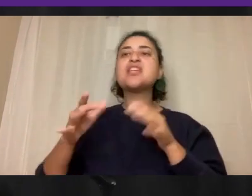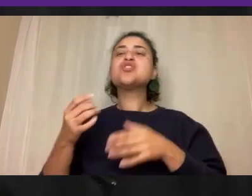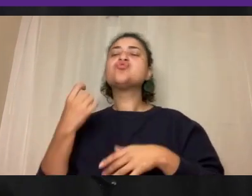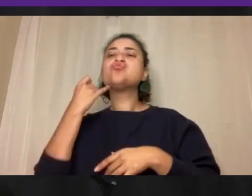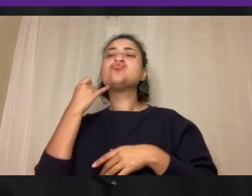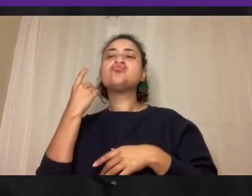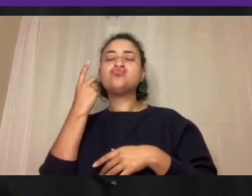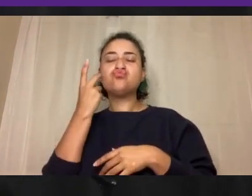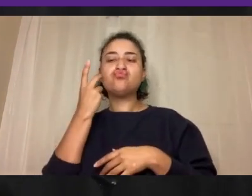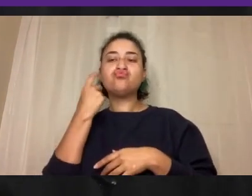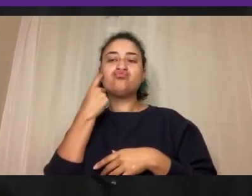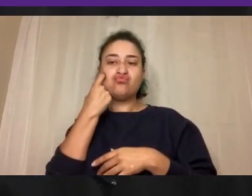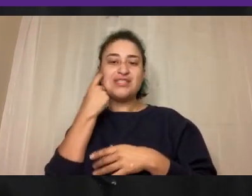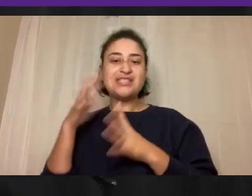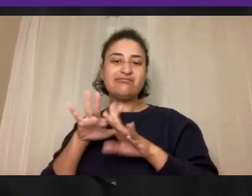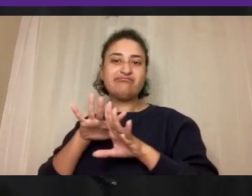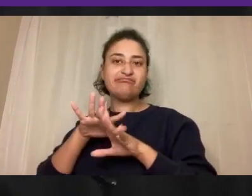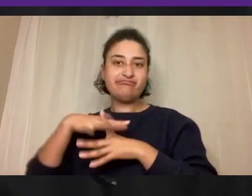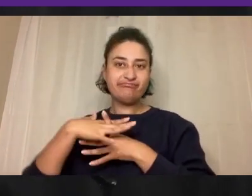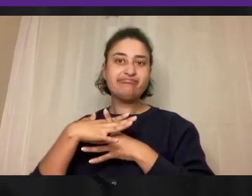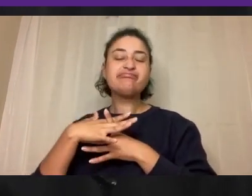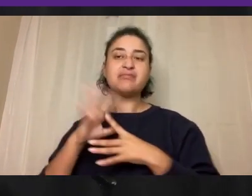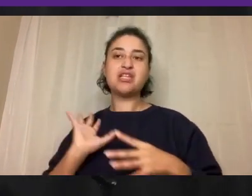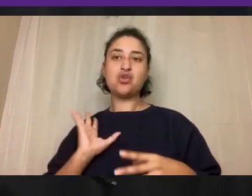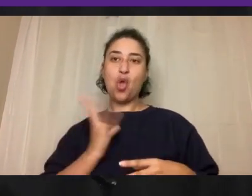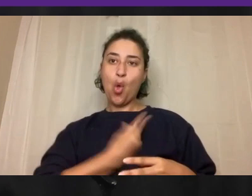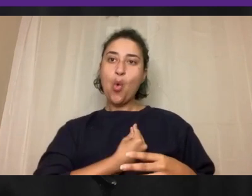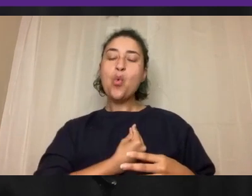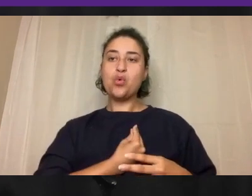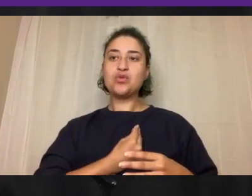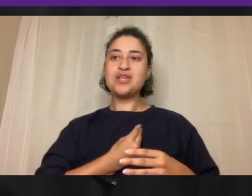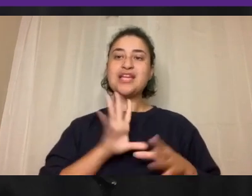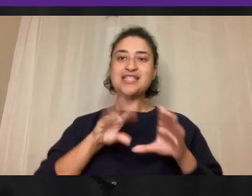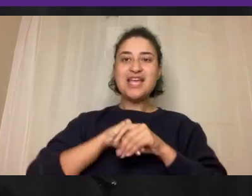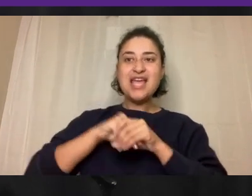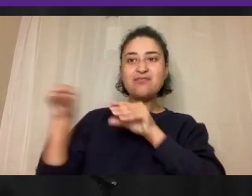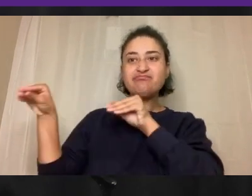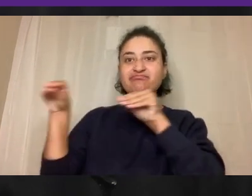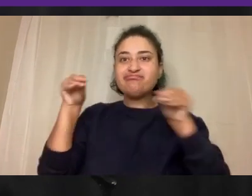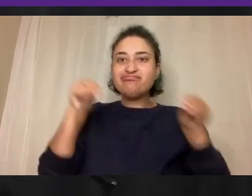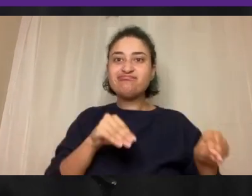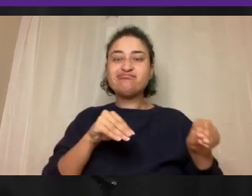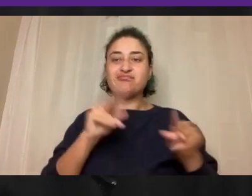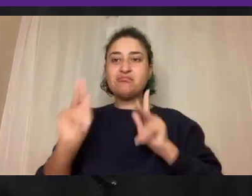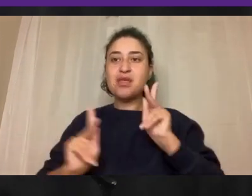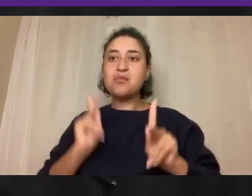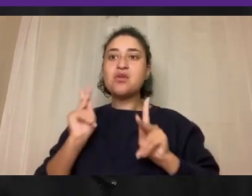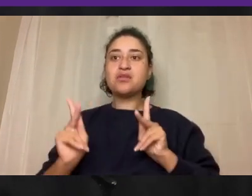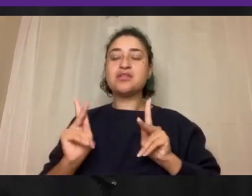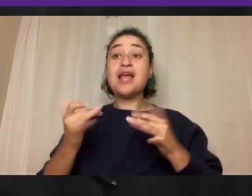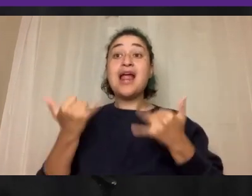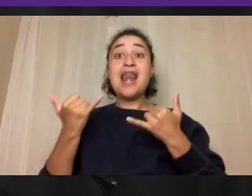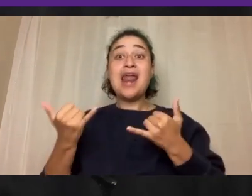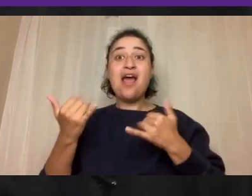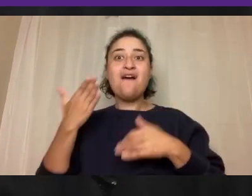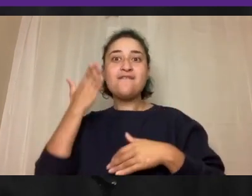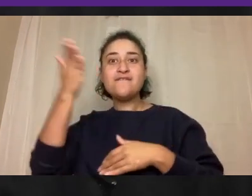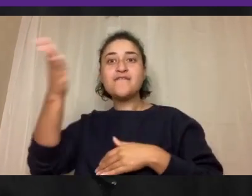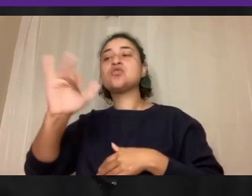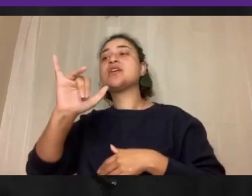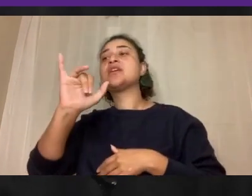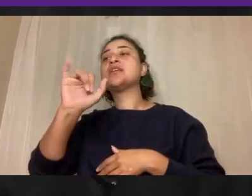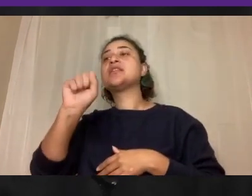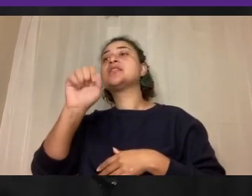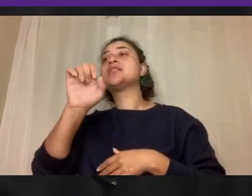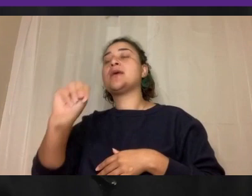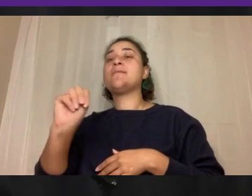of a trans-border indigeneity, migrant indigenous diasporas, and Nahua futurisms. Federico's independent